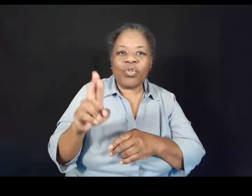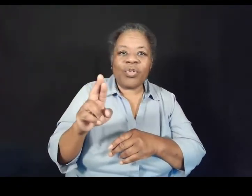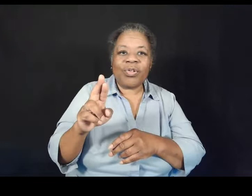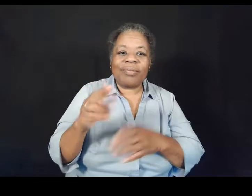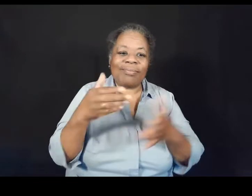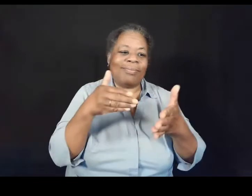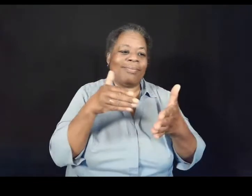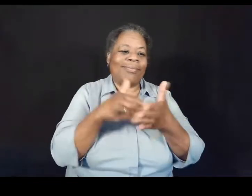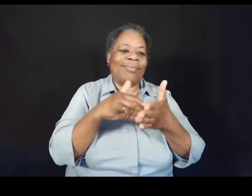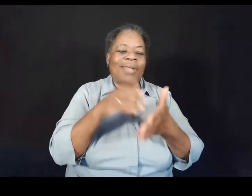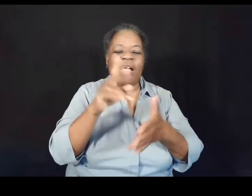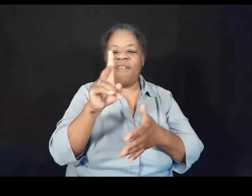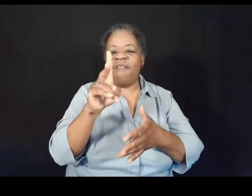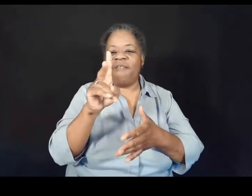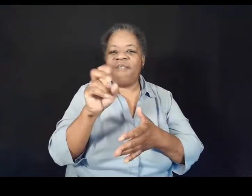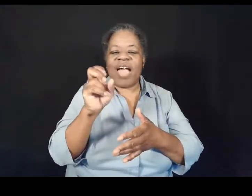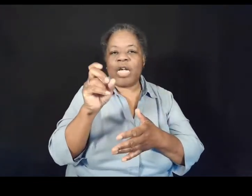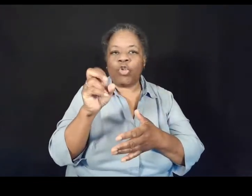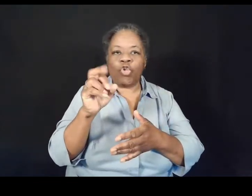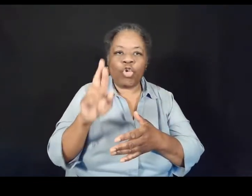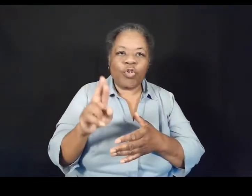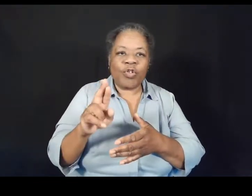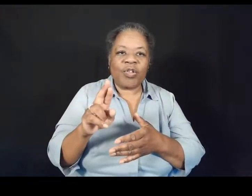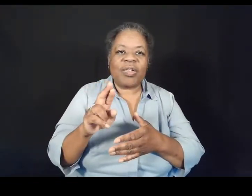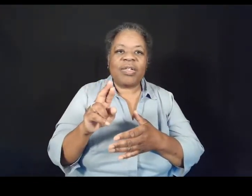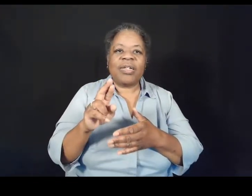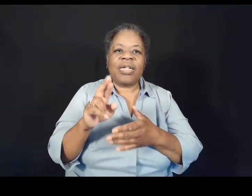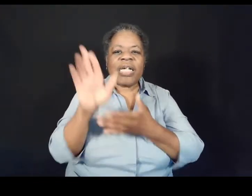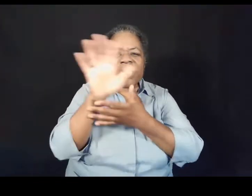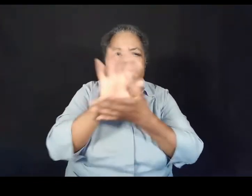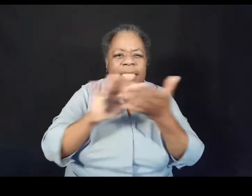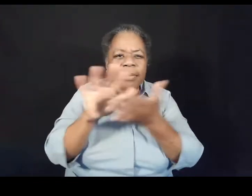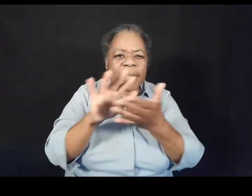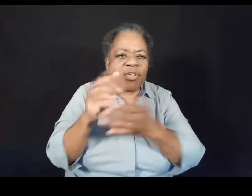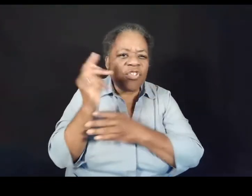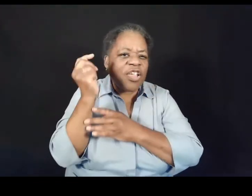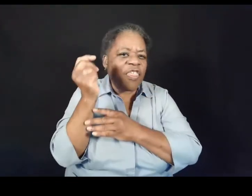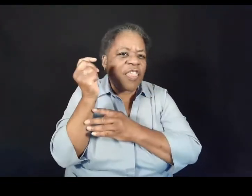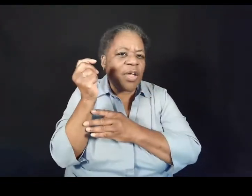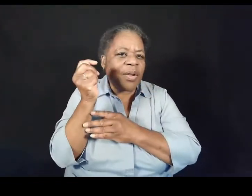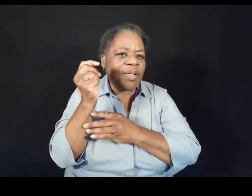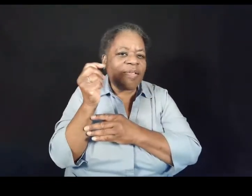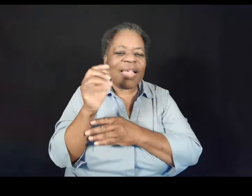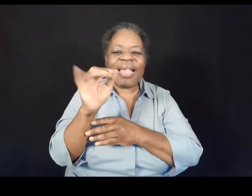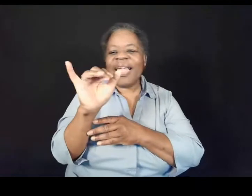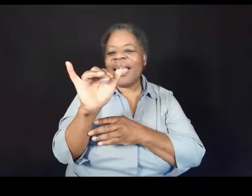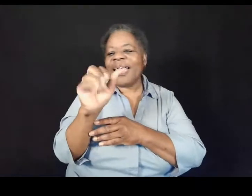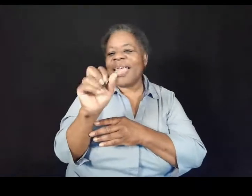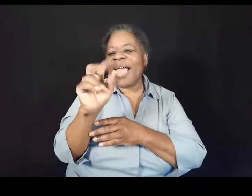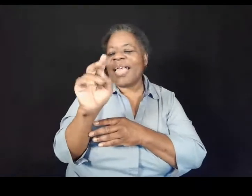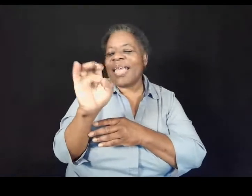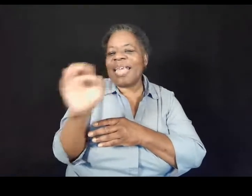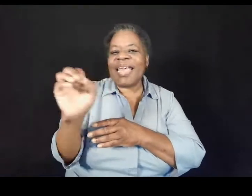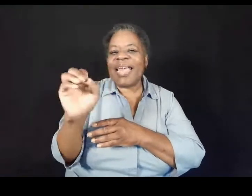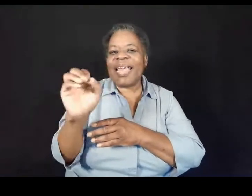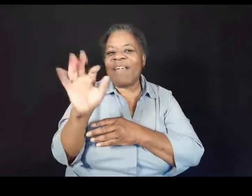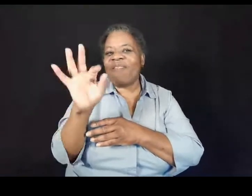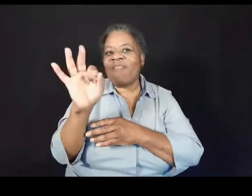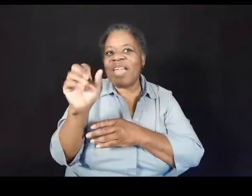anti-vaxxers, conspiracy theorists, Yankee fans.